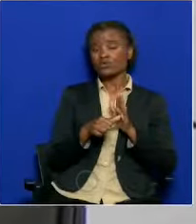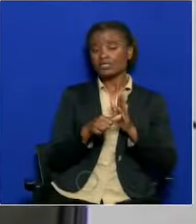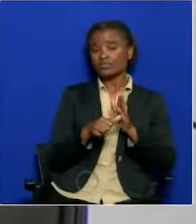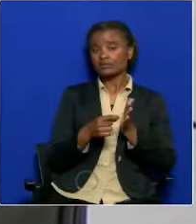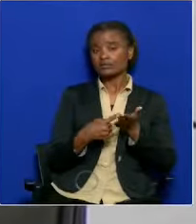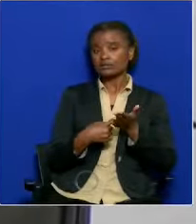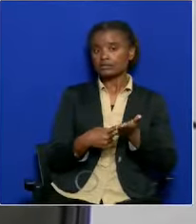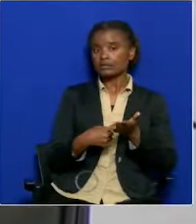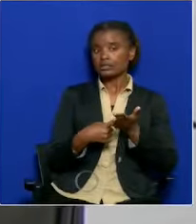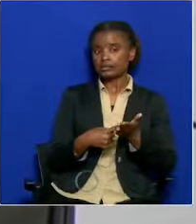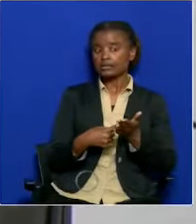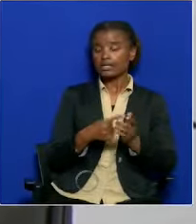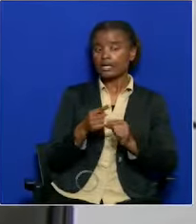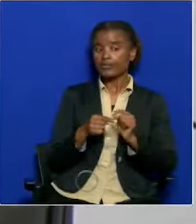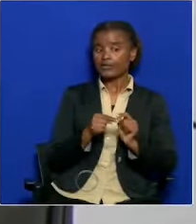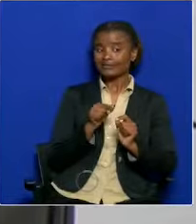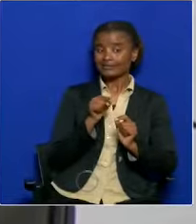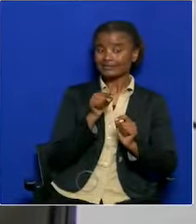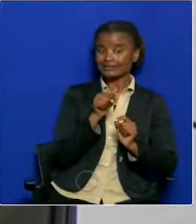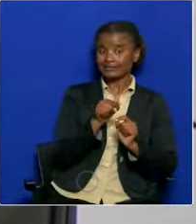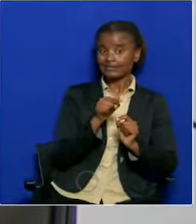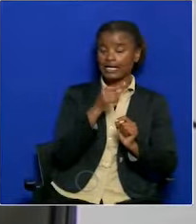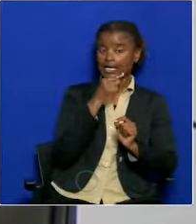for that shorter duration.